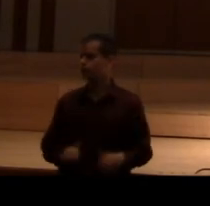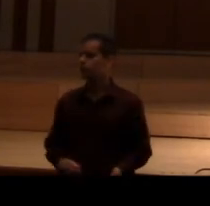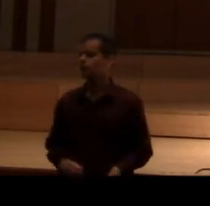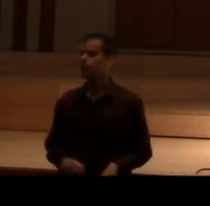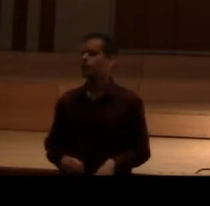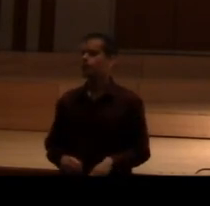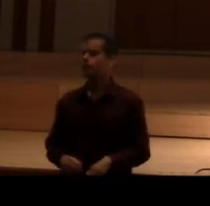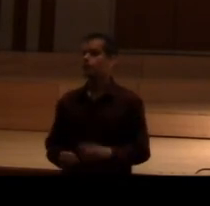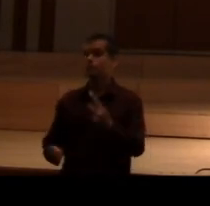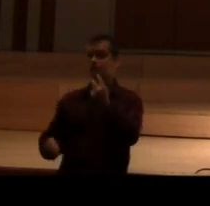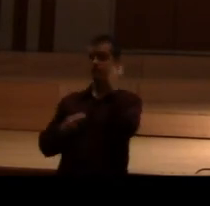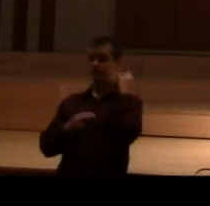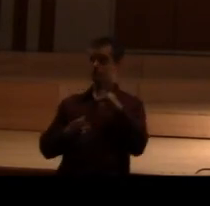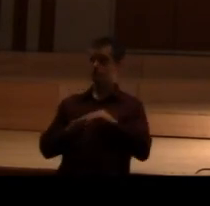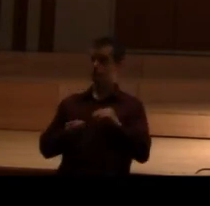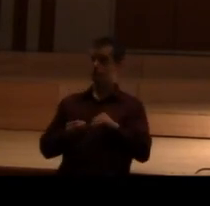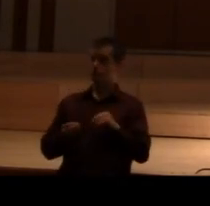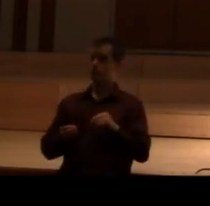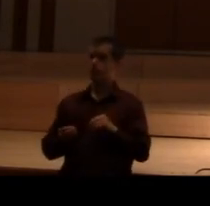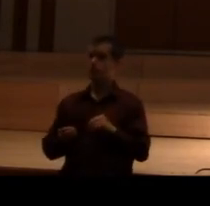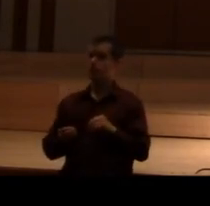may underestimate the value of